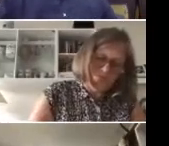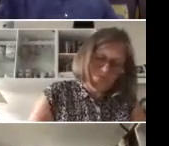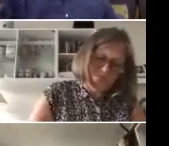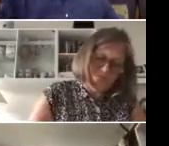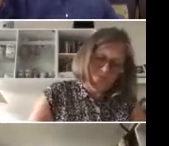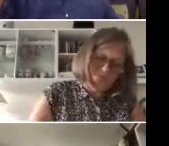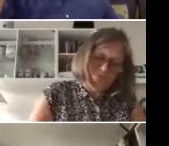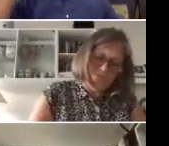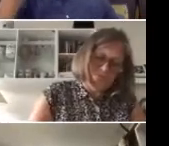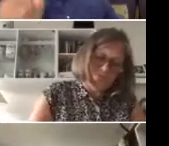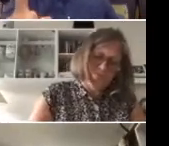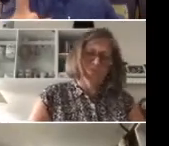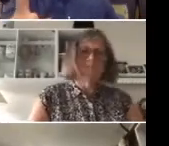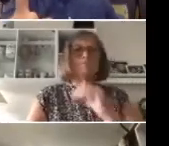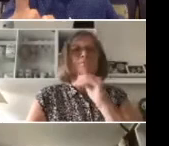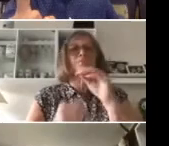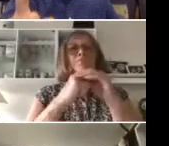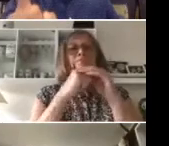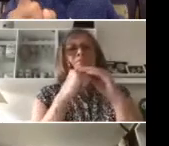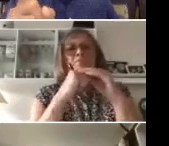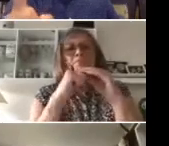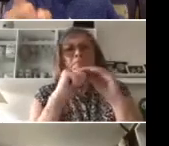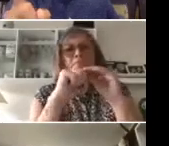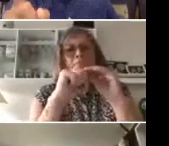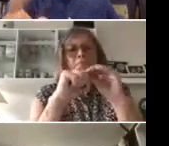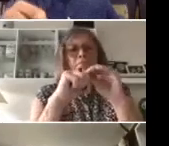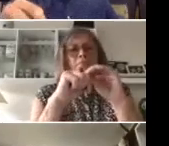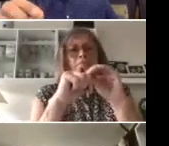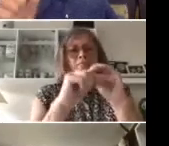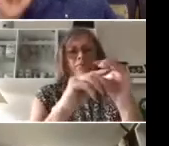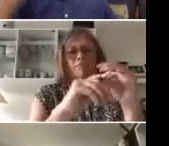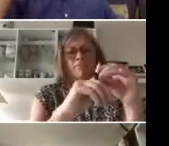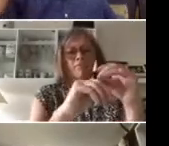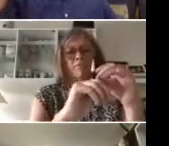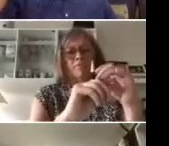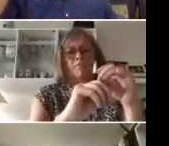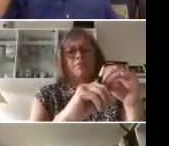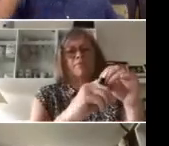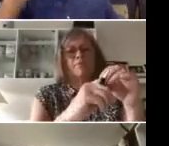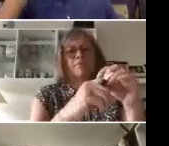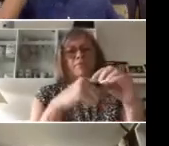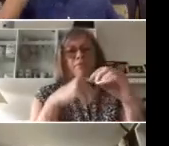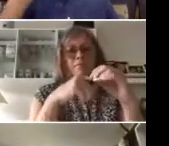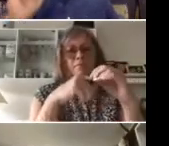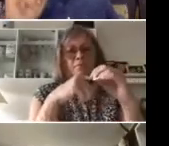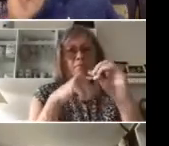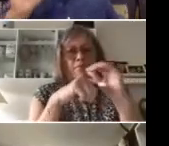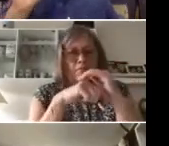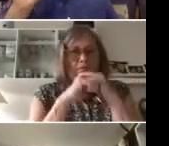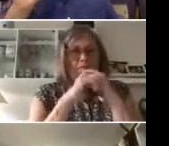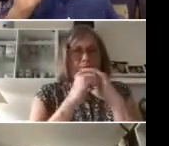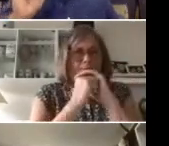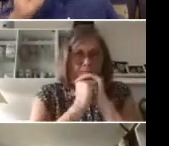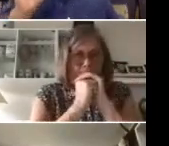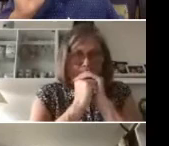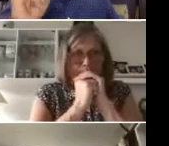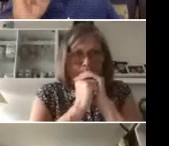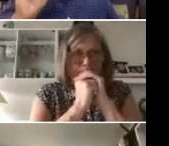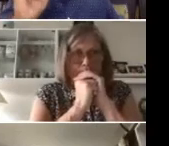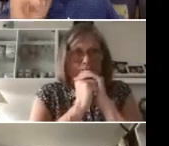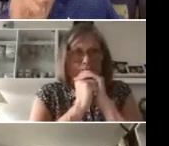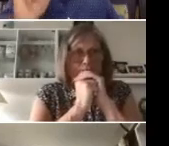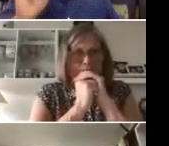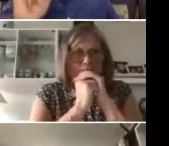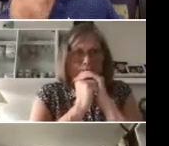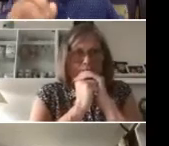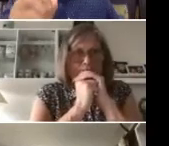The only creature, this is so powerful, I wanted to capture this. The only creation that God gave